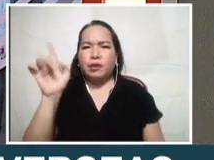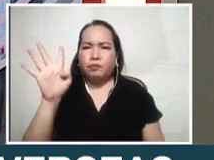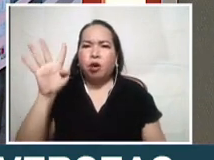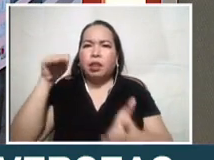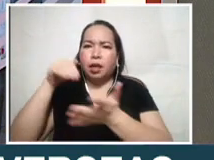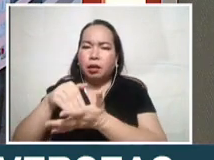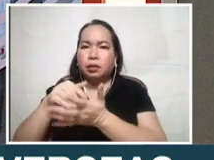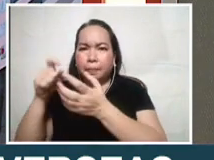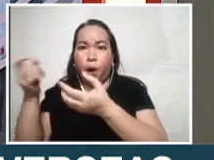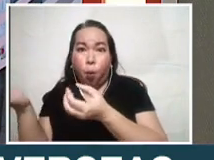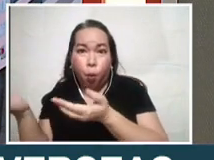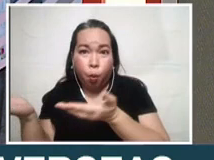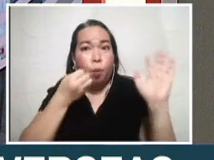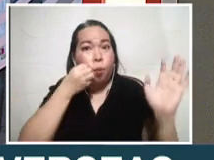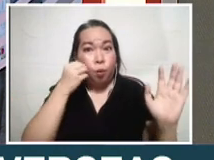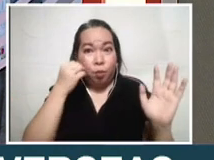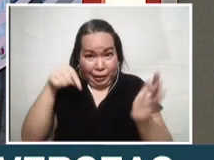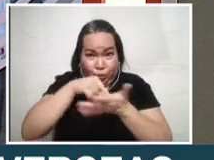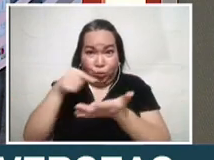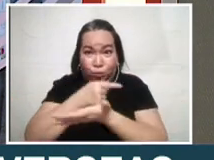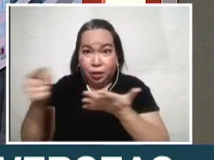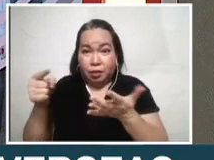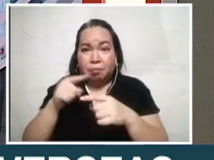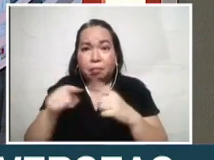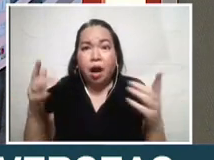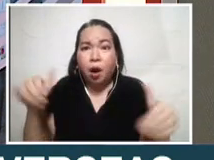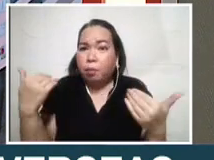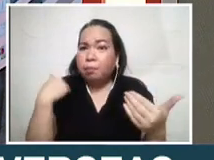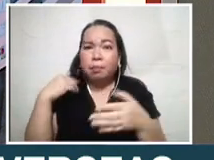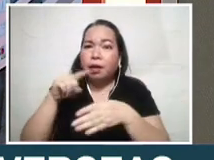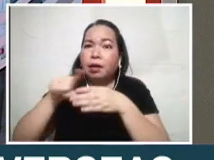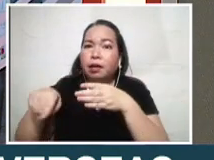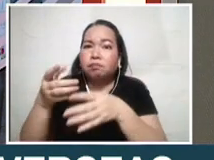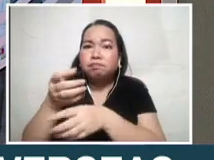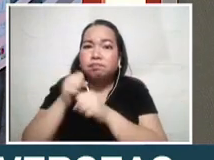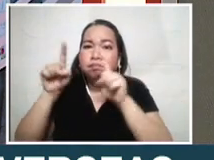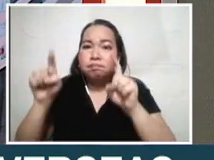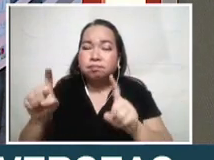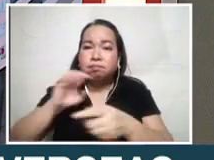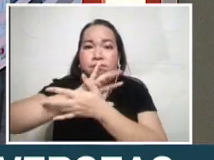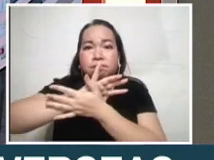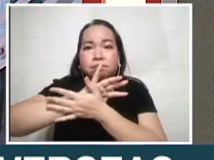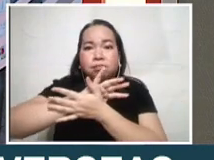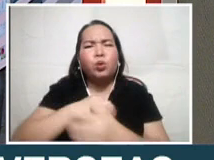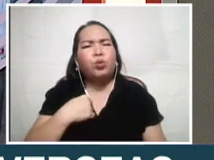within the whole week. But most of them do not still have the test results. I'm just curious,